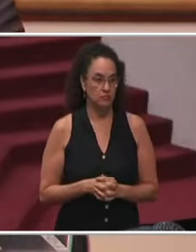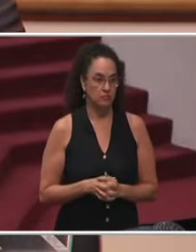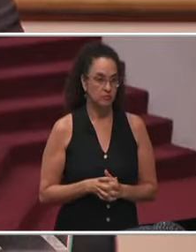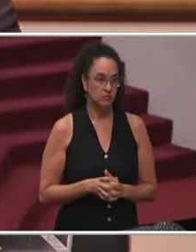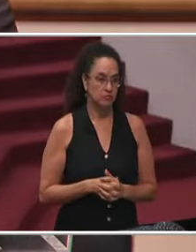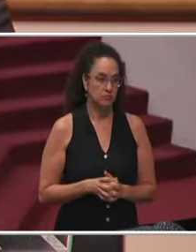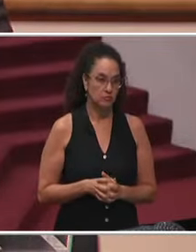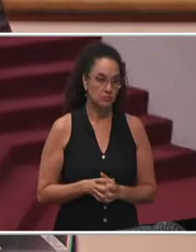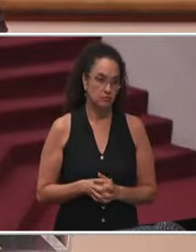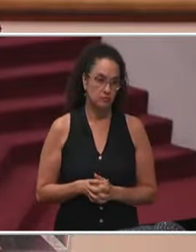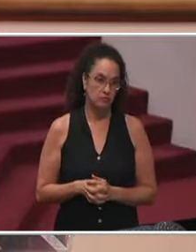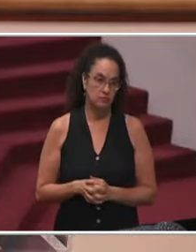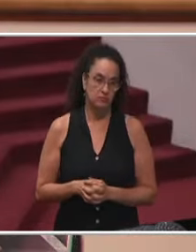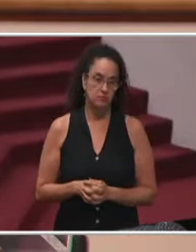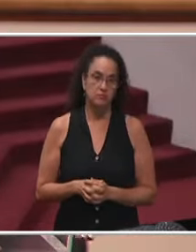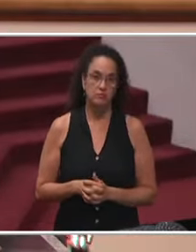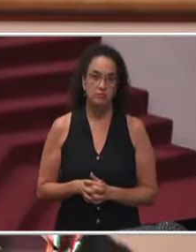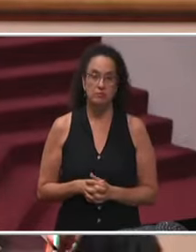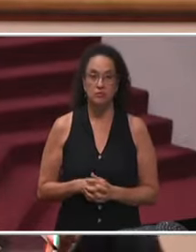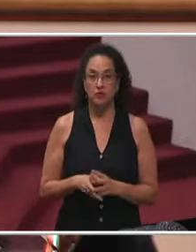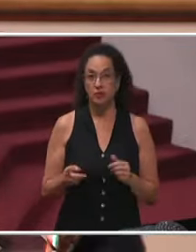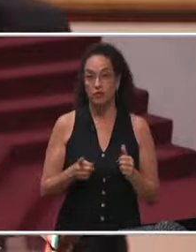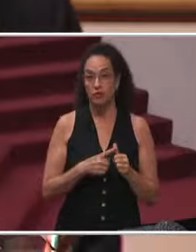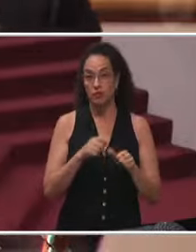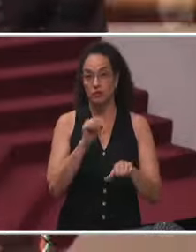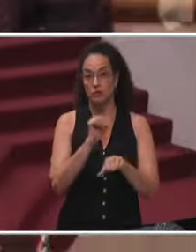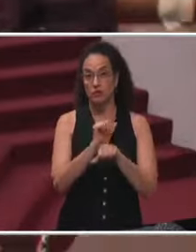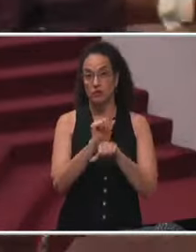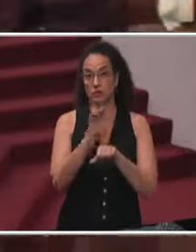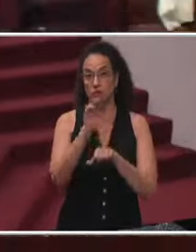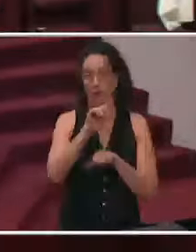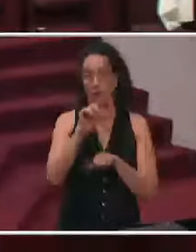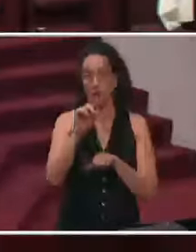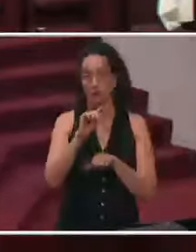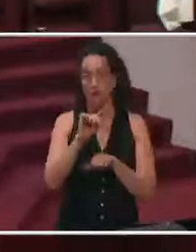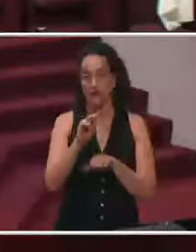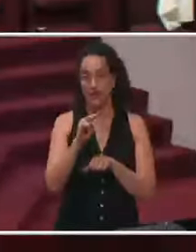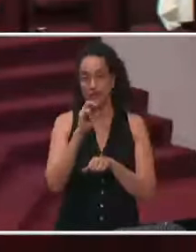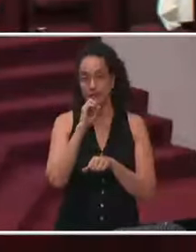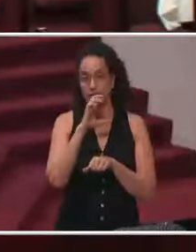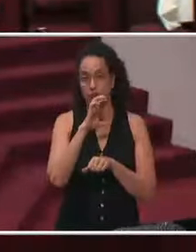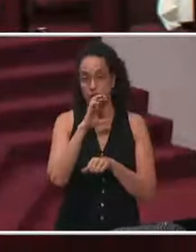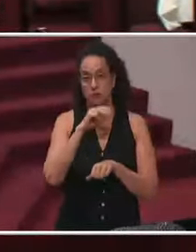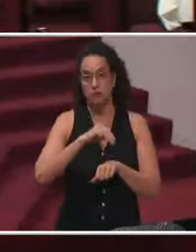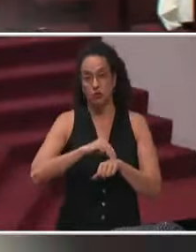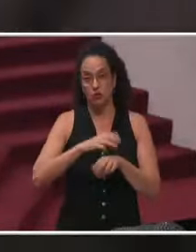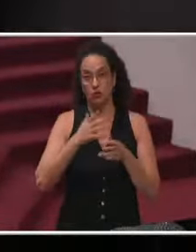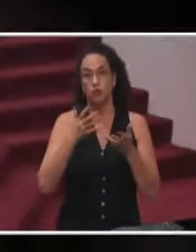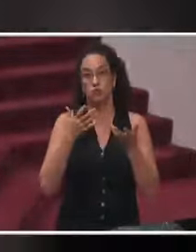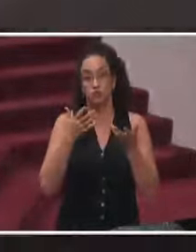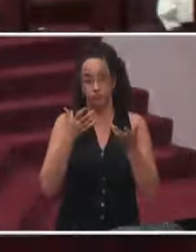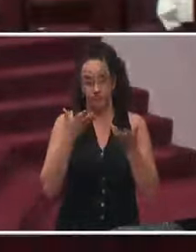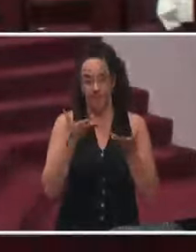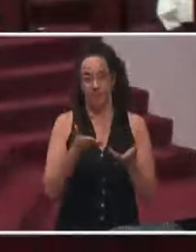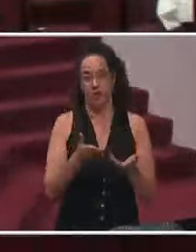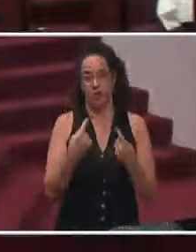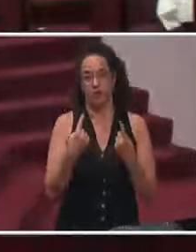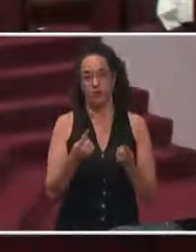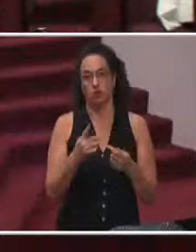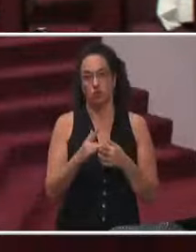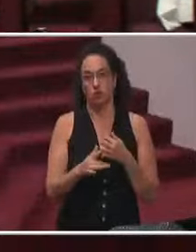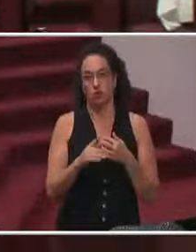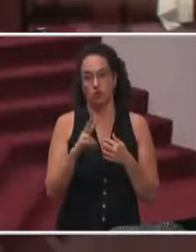Amen. The First Mount Zion Seniors Ministry has existed since the early 2000s under the